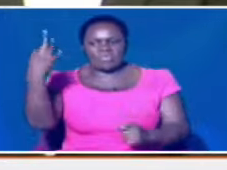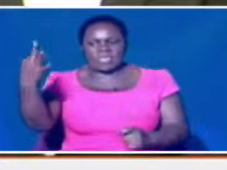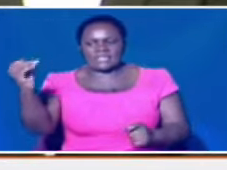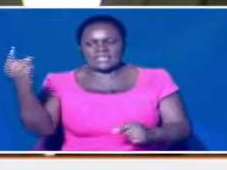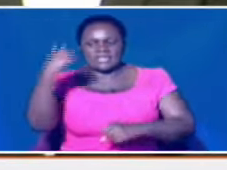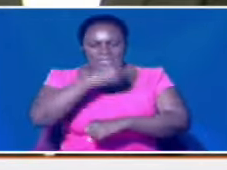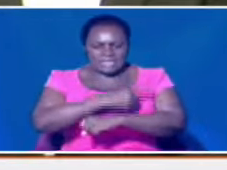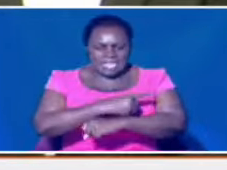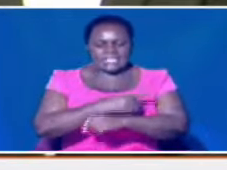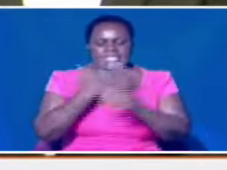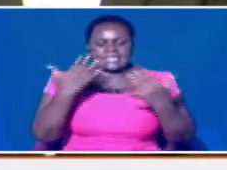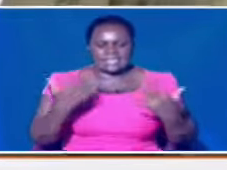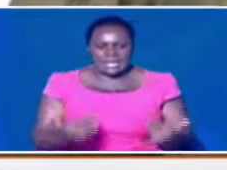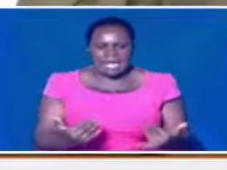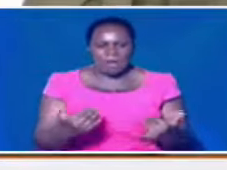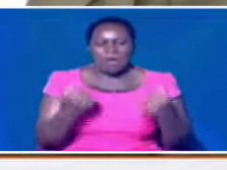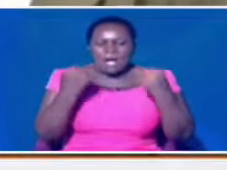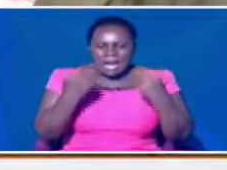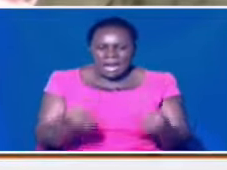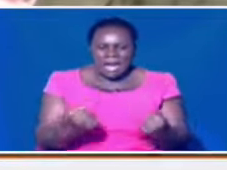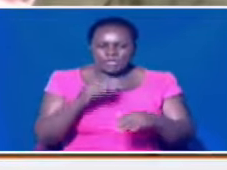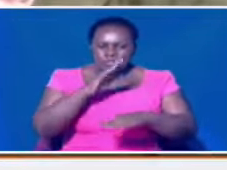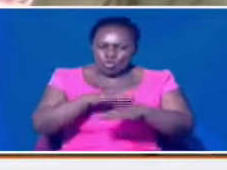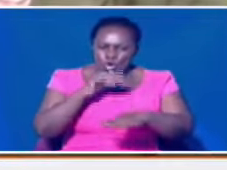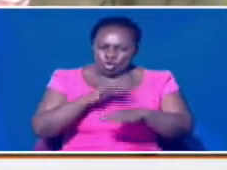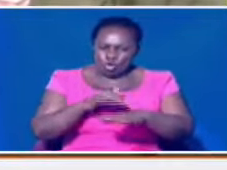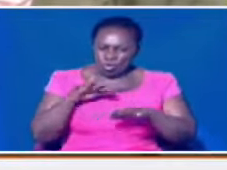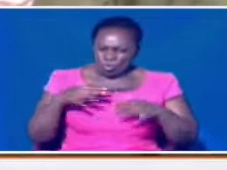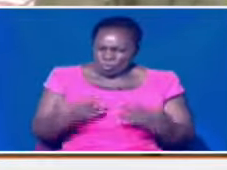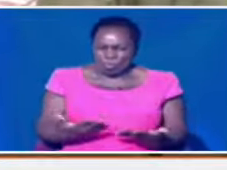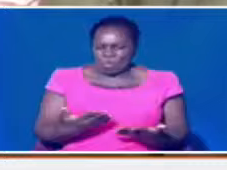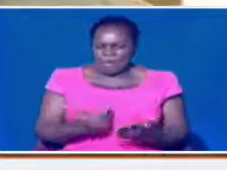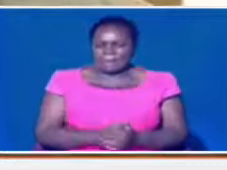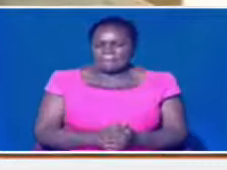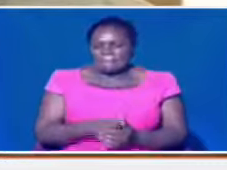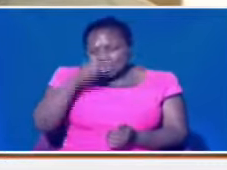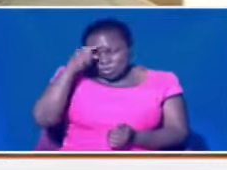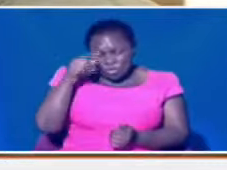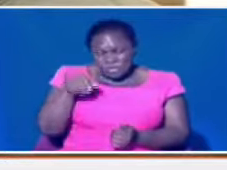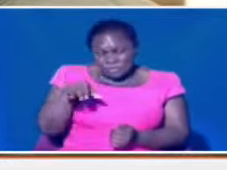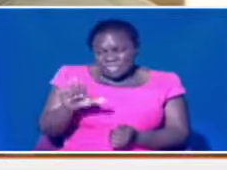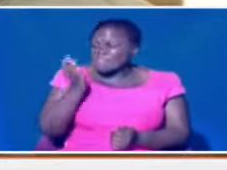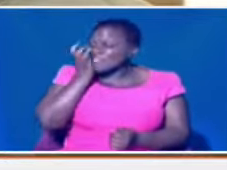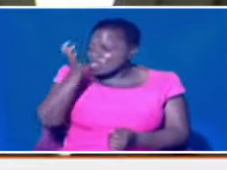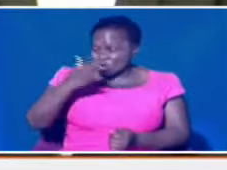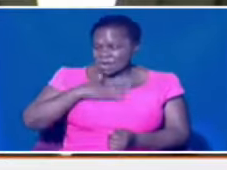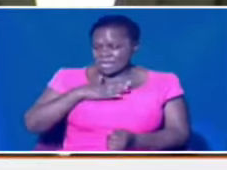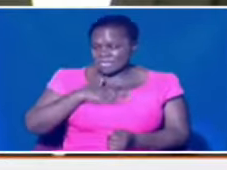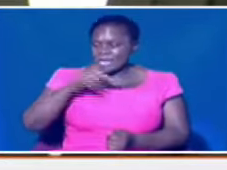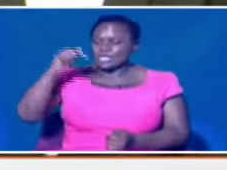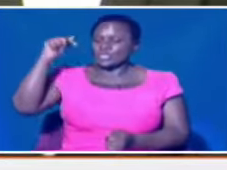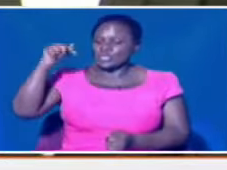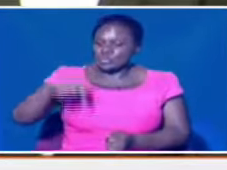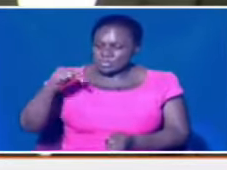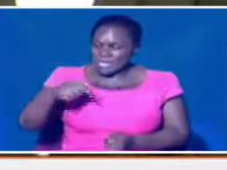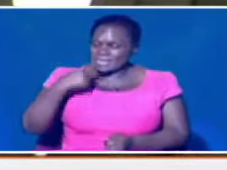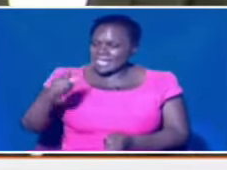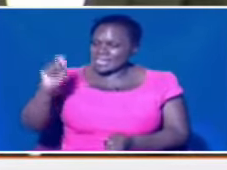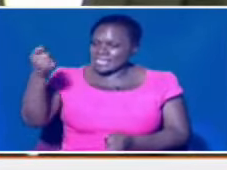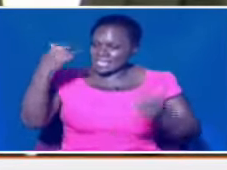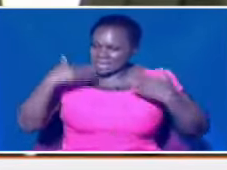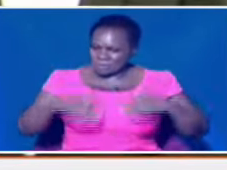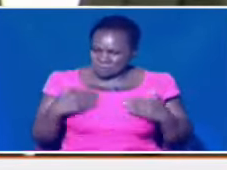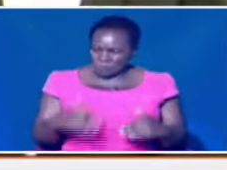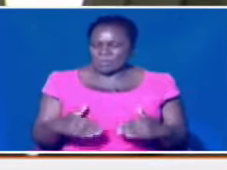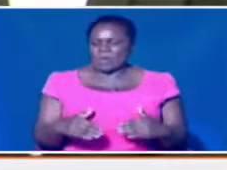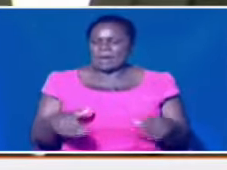now. Is it difficult for them to call us to the table to discuss our issues? Because if they are taking us for granted, today, we are telling Kenyans and